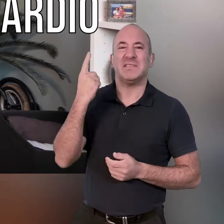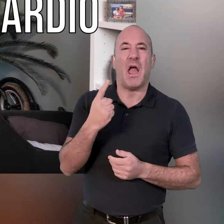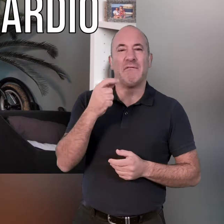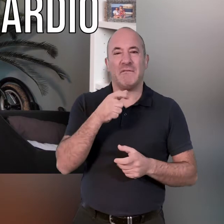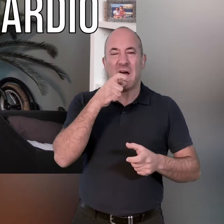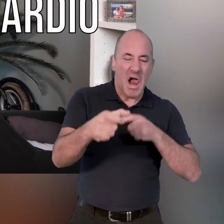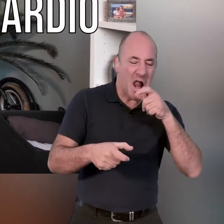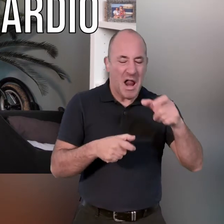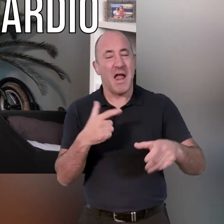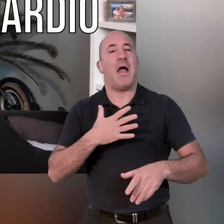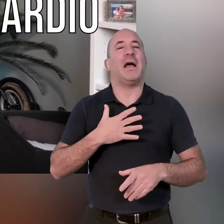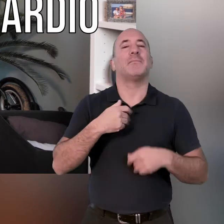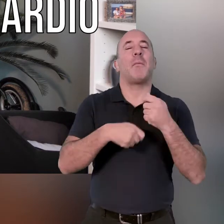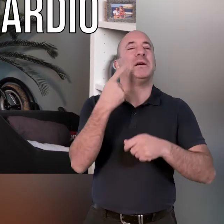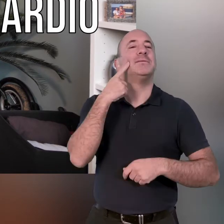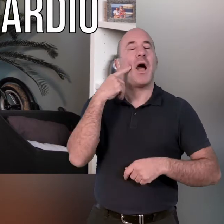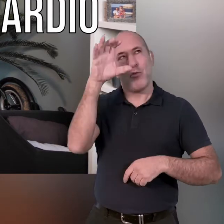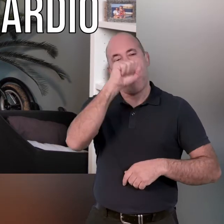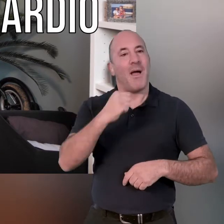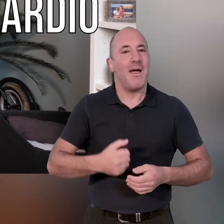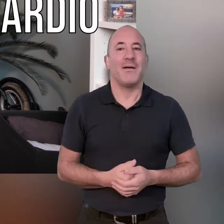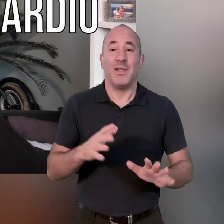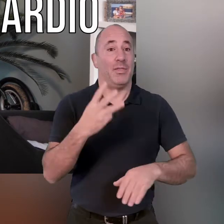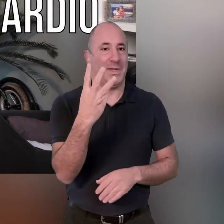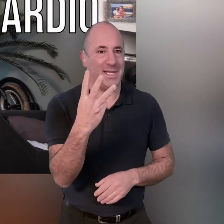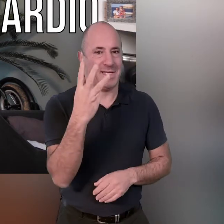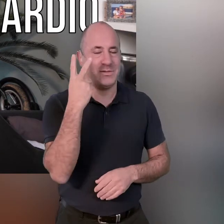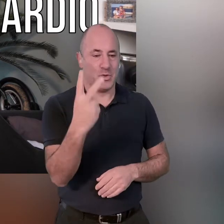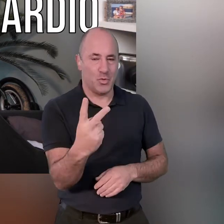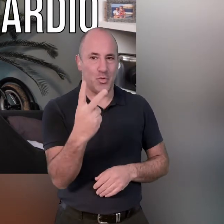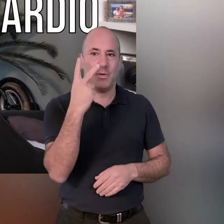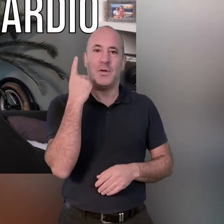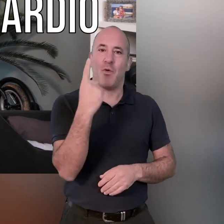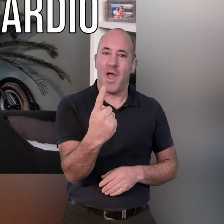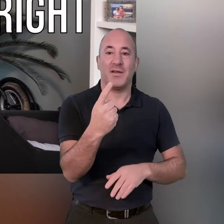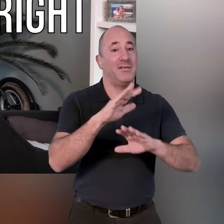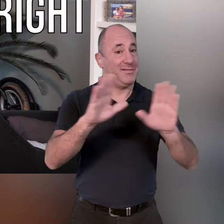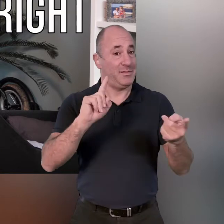And for me, saying it out loud is always easier. So 3, 2, 1.